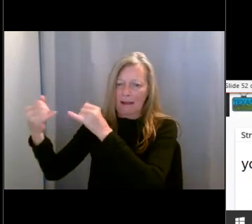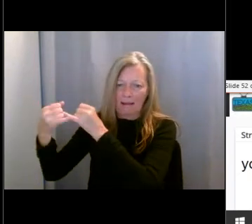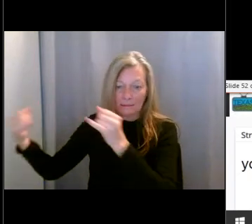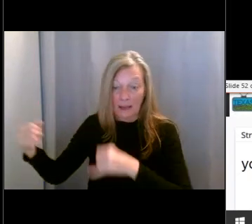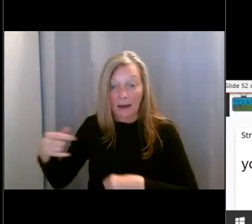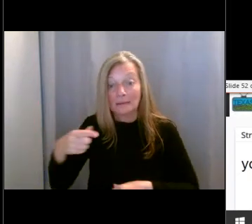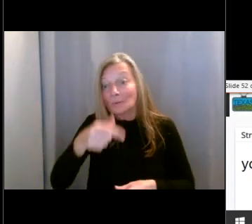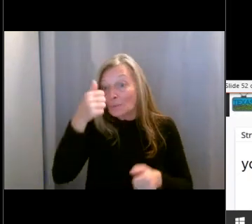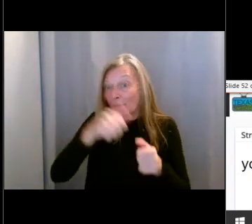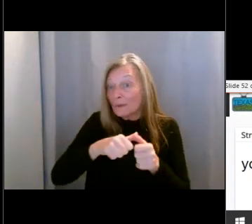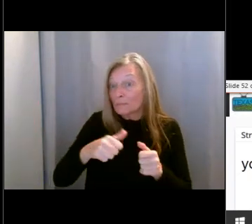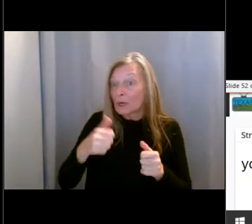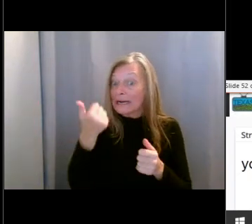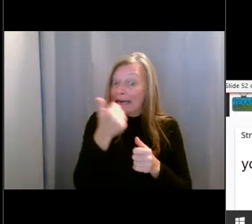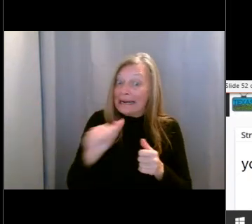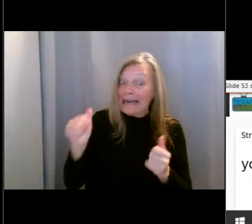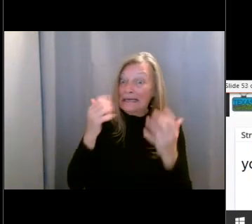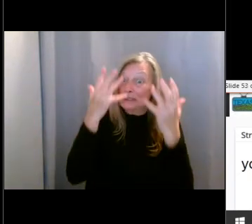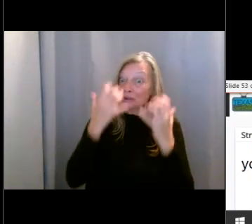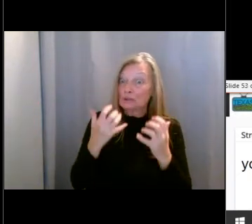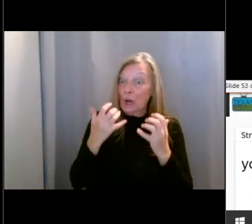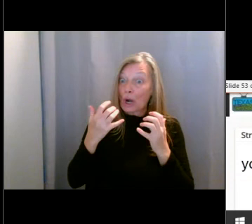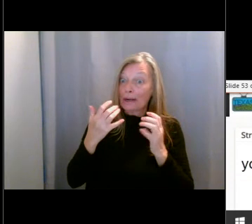a white reversible color logo.